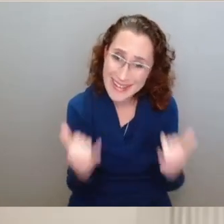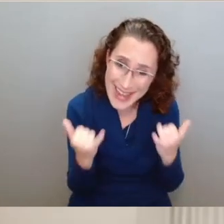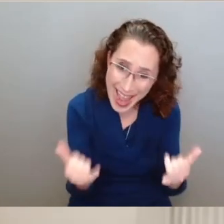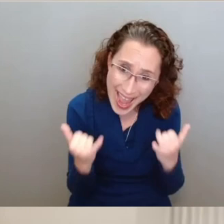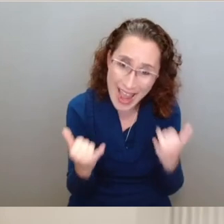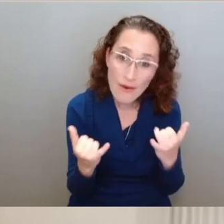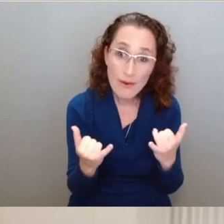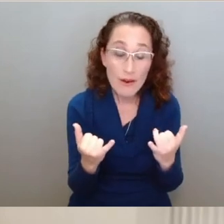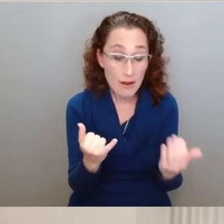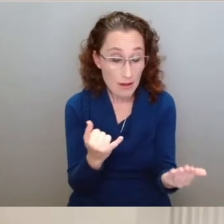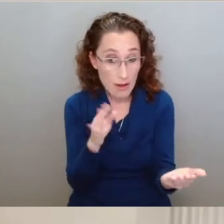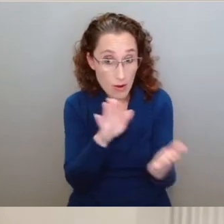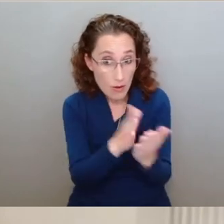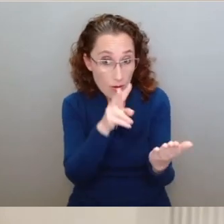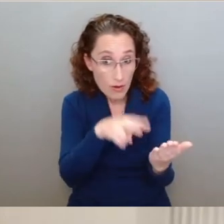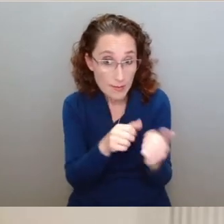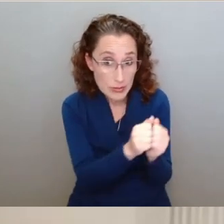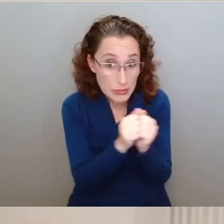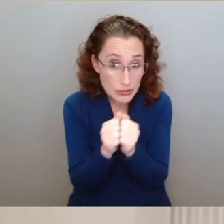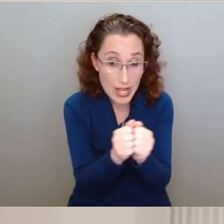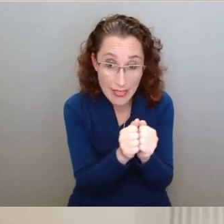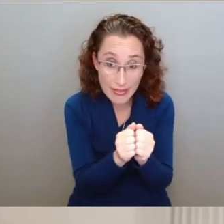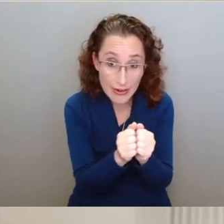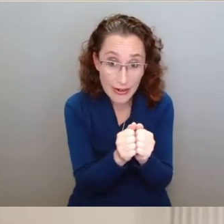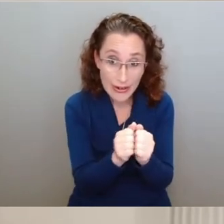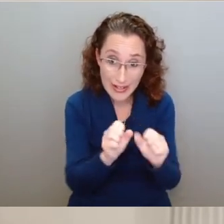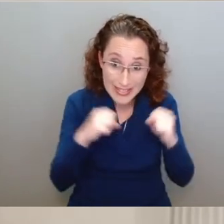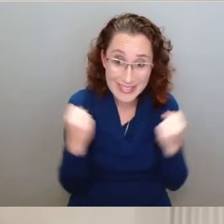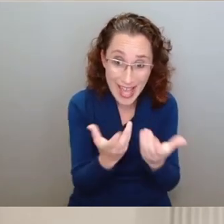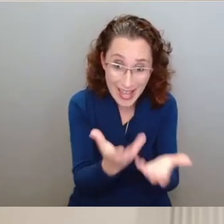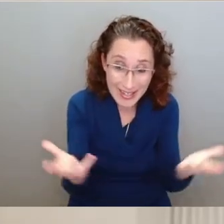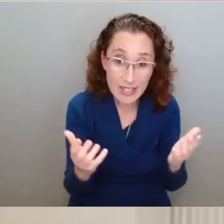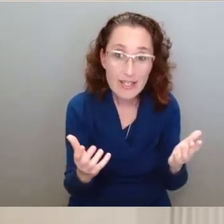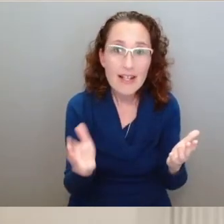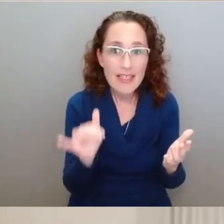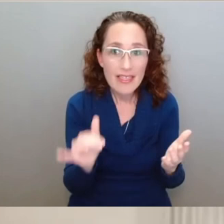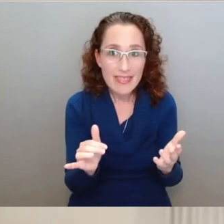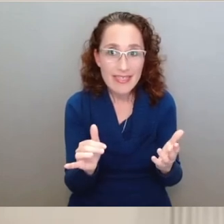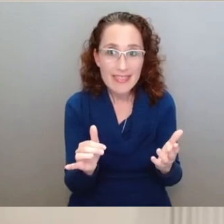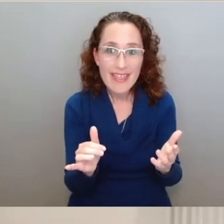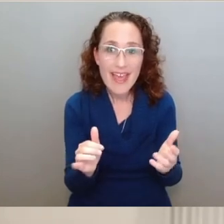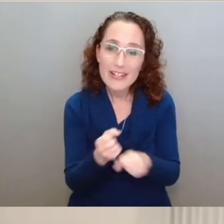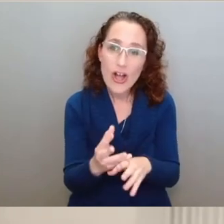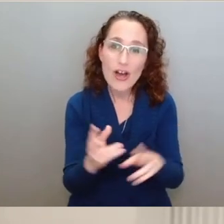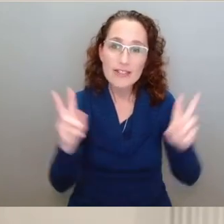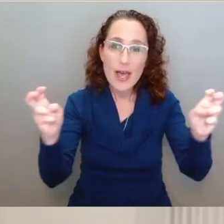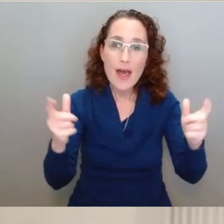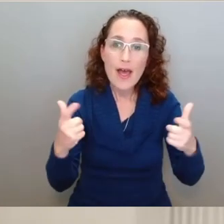that reading a book together can actually create the kind of we, a